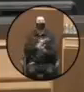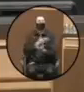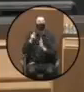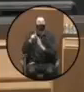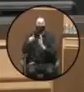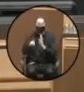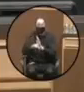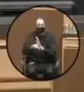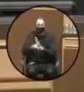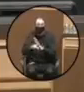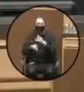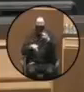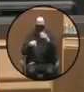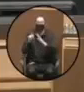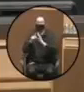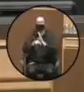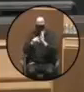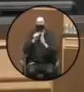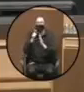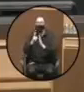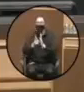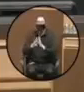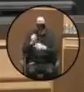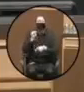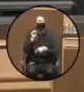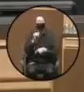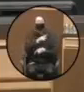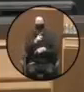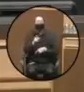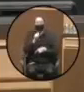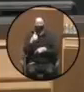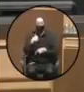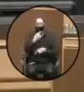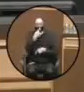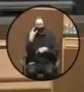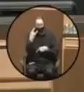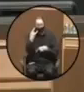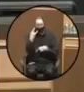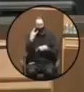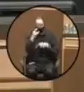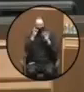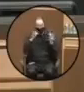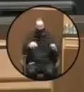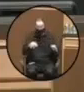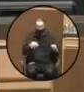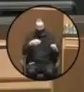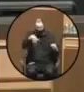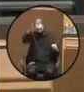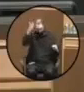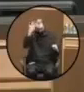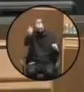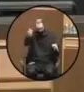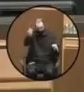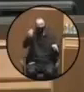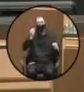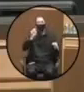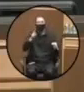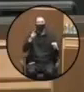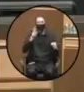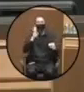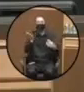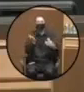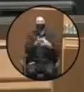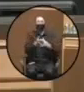premise, you must wear it. If you do not have a mask on, I'm going to ask you to leave. So either put the mask on or leave, or we'll take a